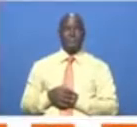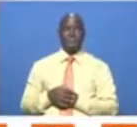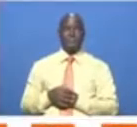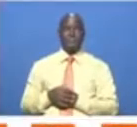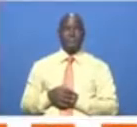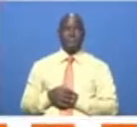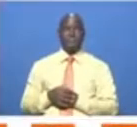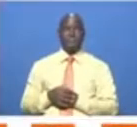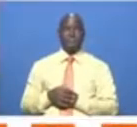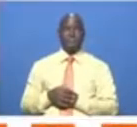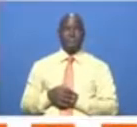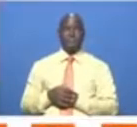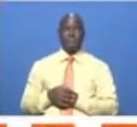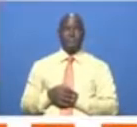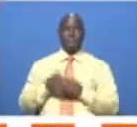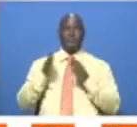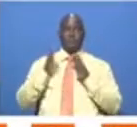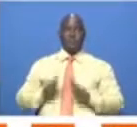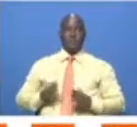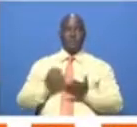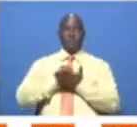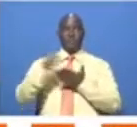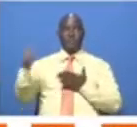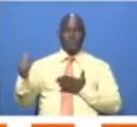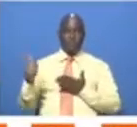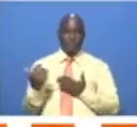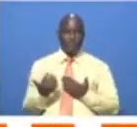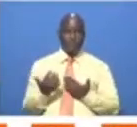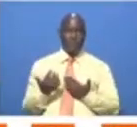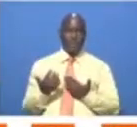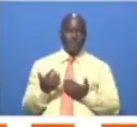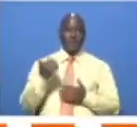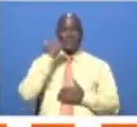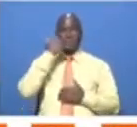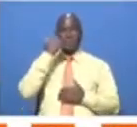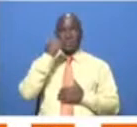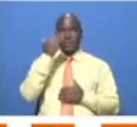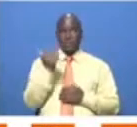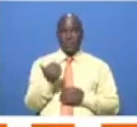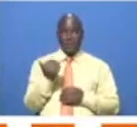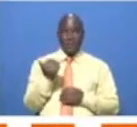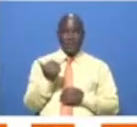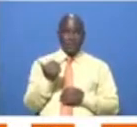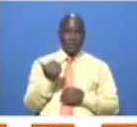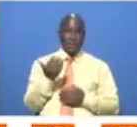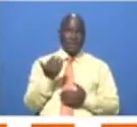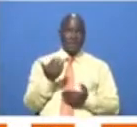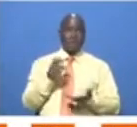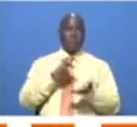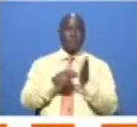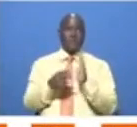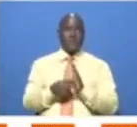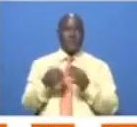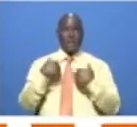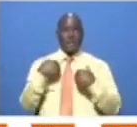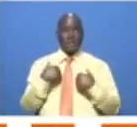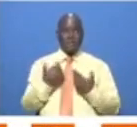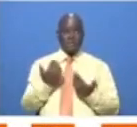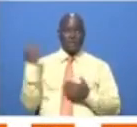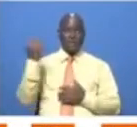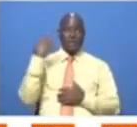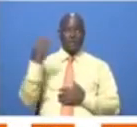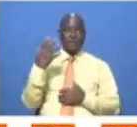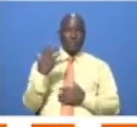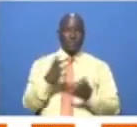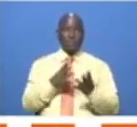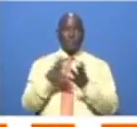The physical referrals were hectic for the patient because it meant having an ambulance to go